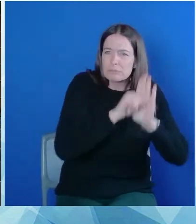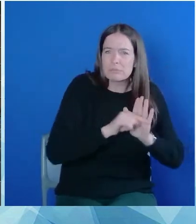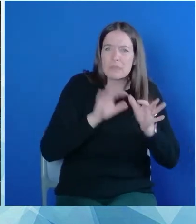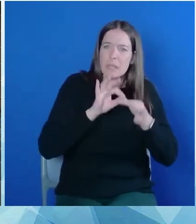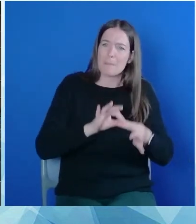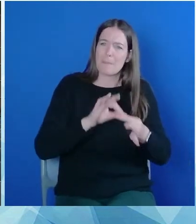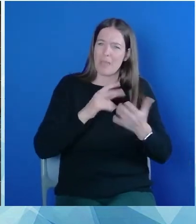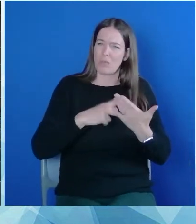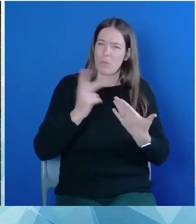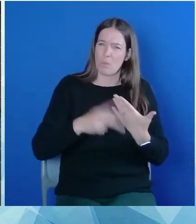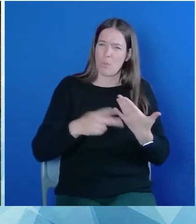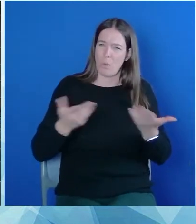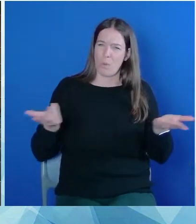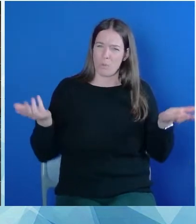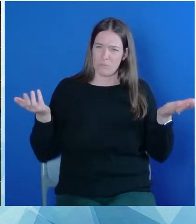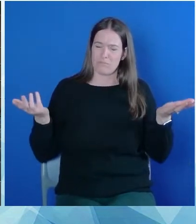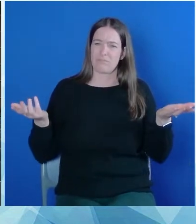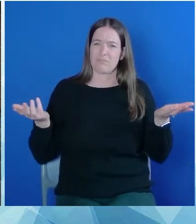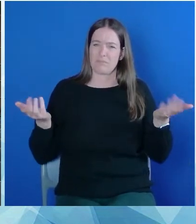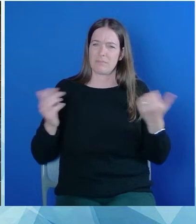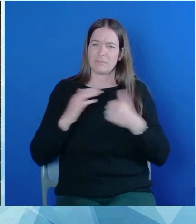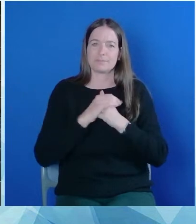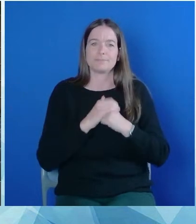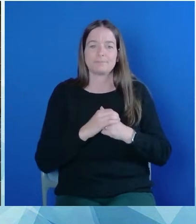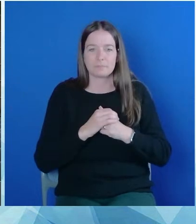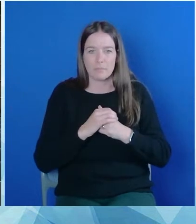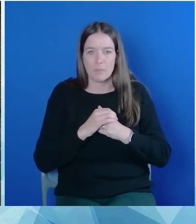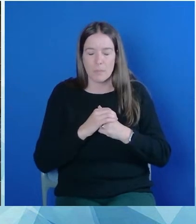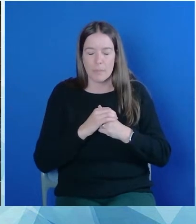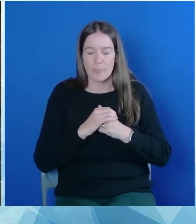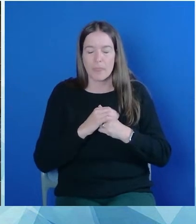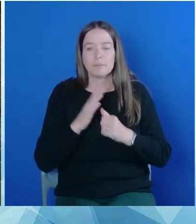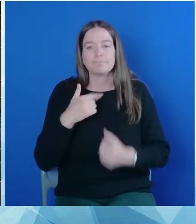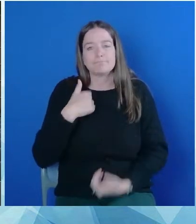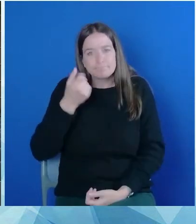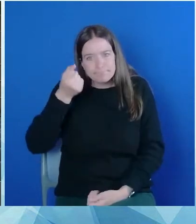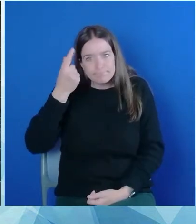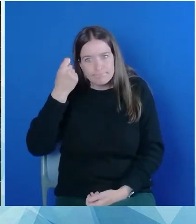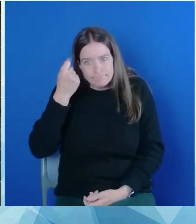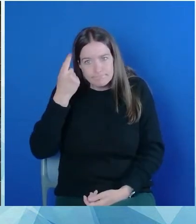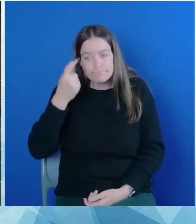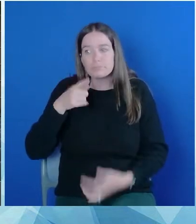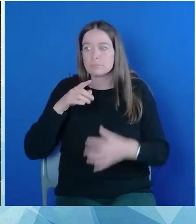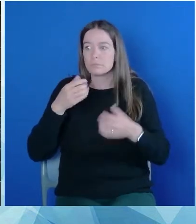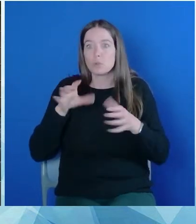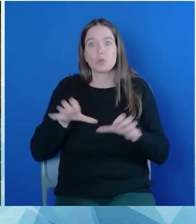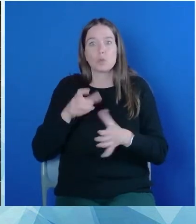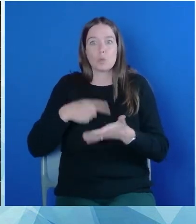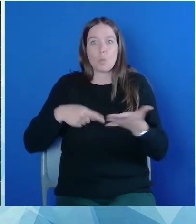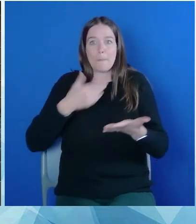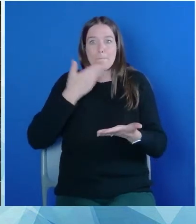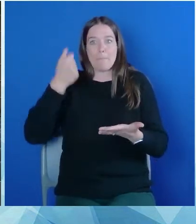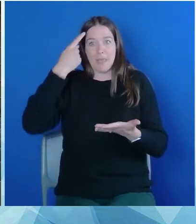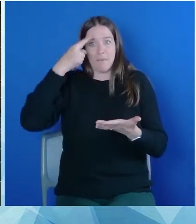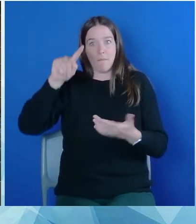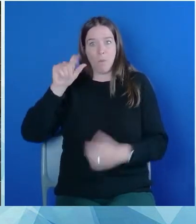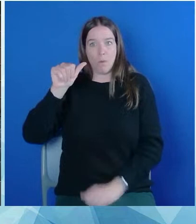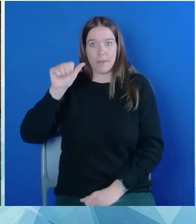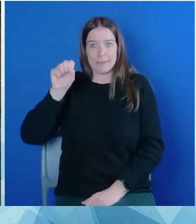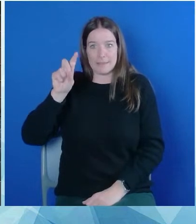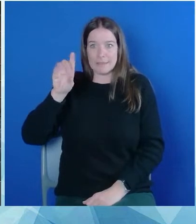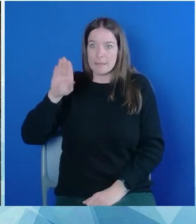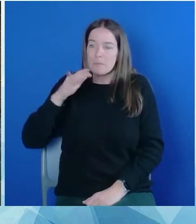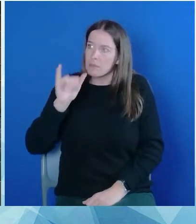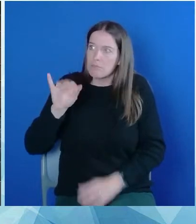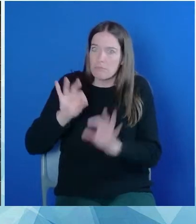Mr. Johnson or as its own entity? It is understandable that doing what is best for the agency is important, but when